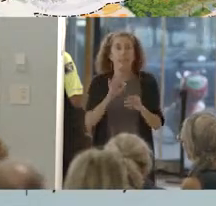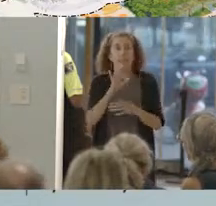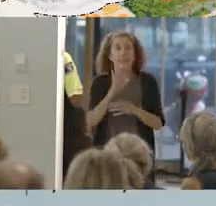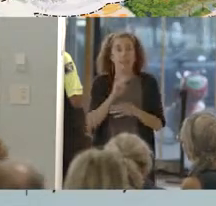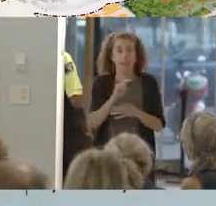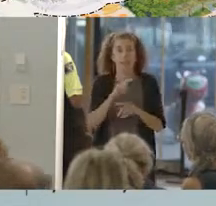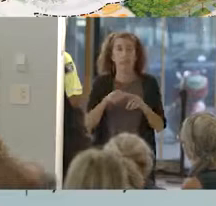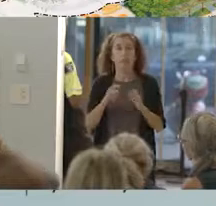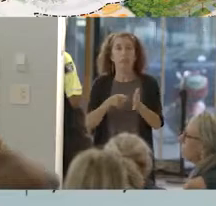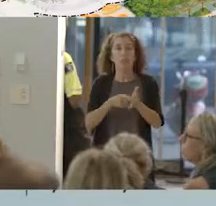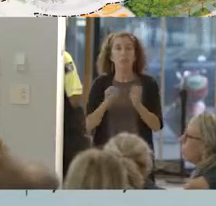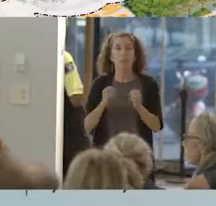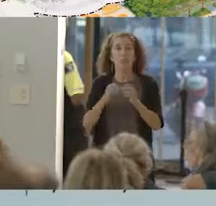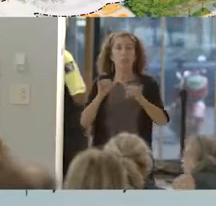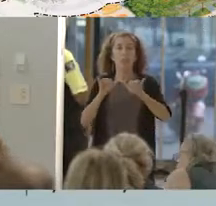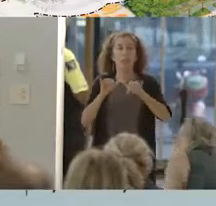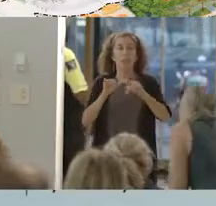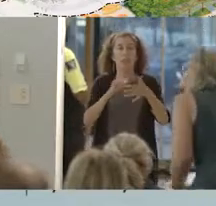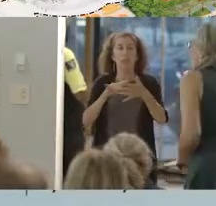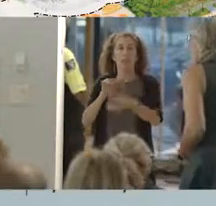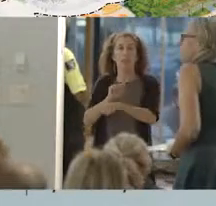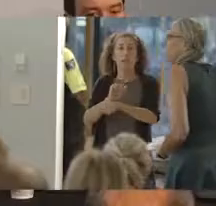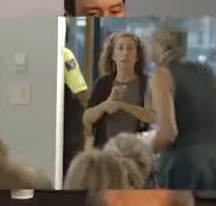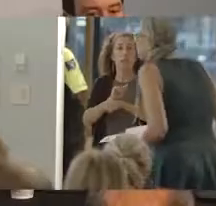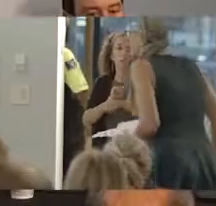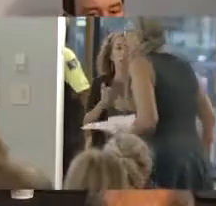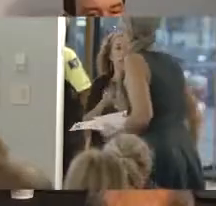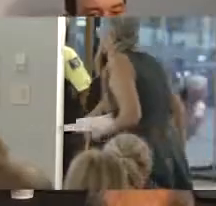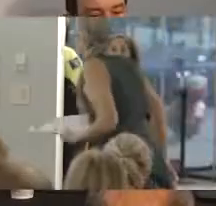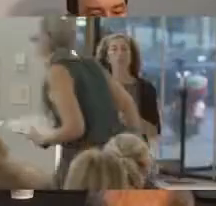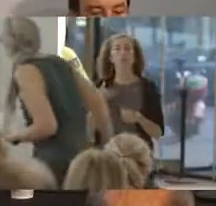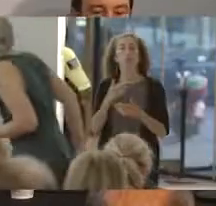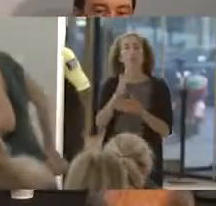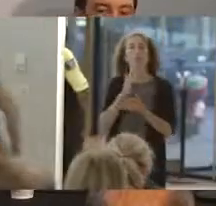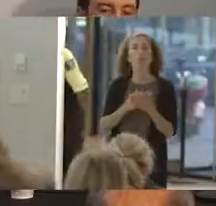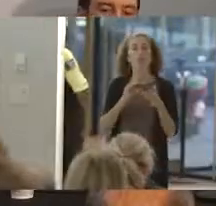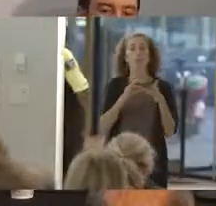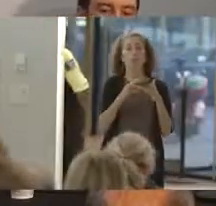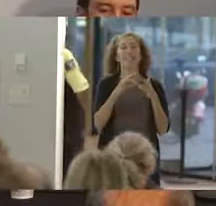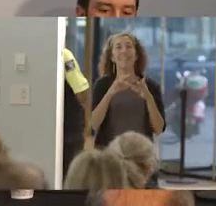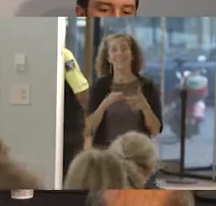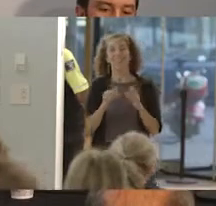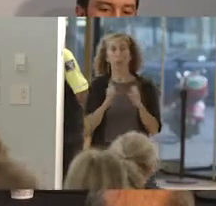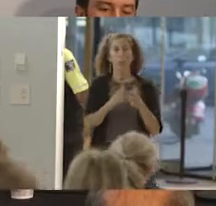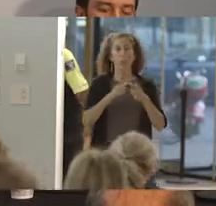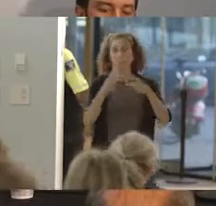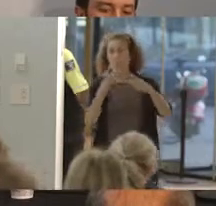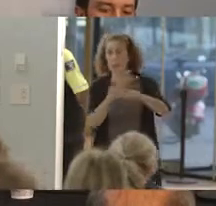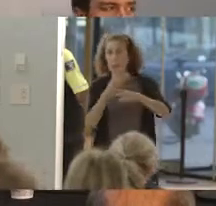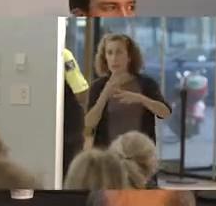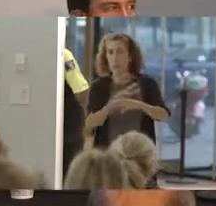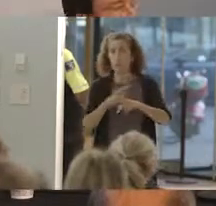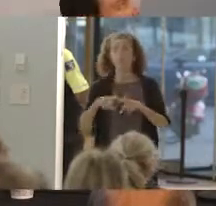as Peter was saying, we do have sort of leanings in some cases, and in this case, we're going to be really strongly looking at the alternative